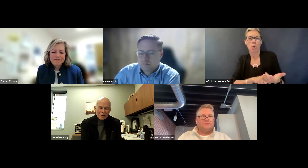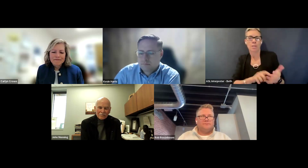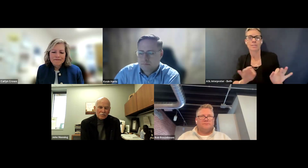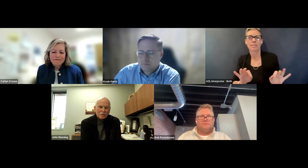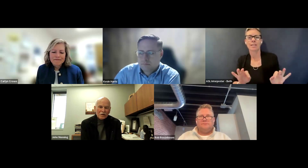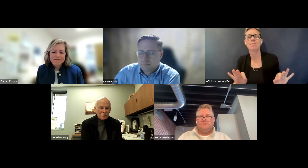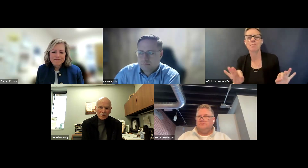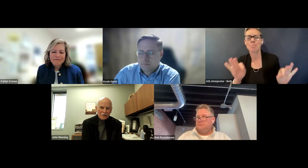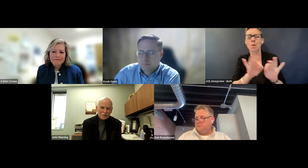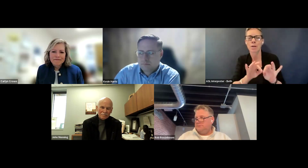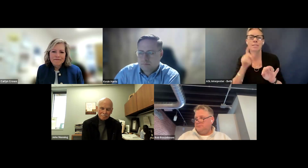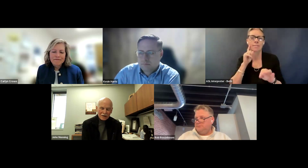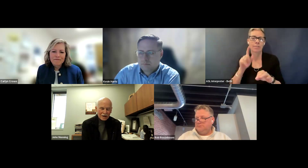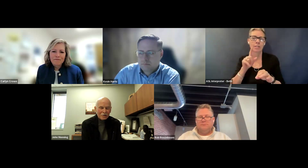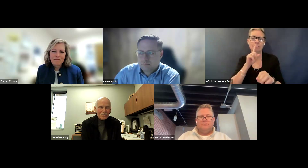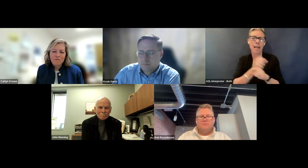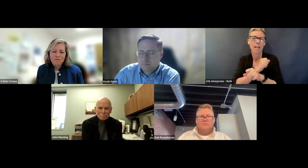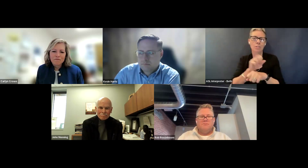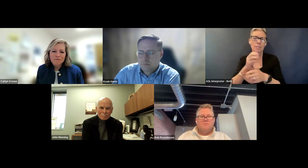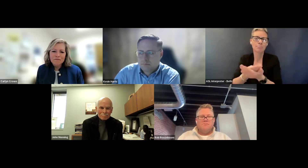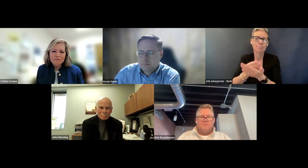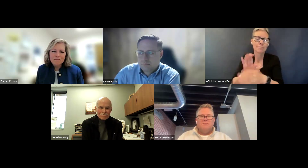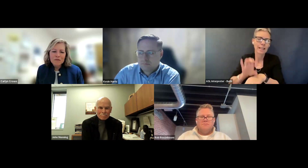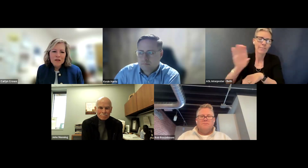investing in the future of these students. Thank you.